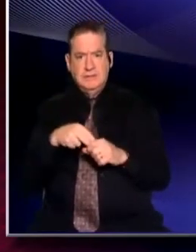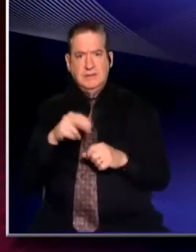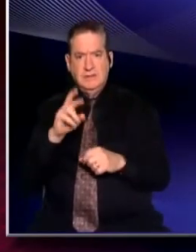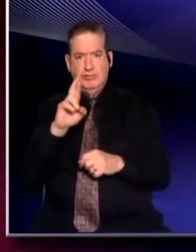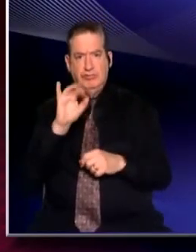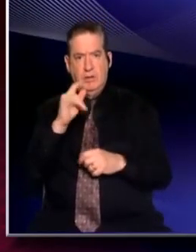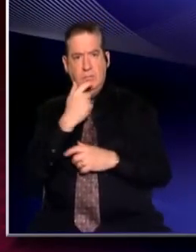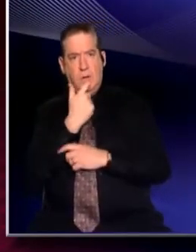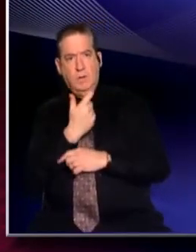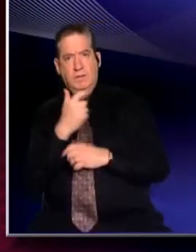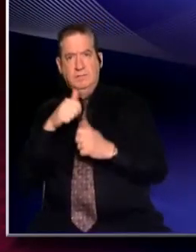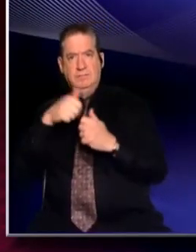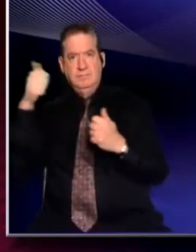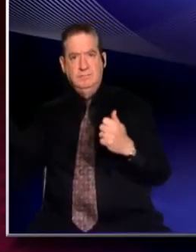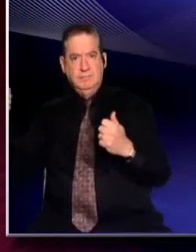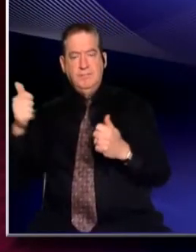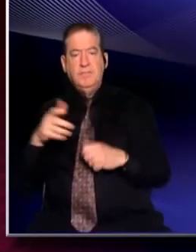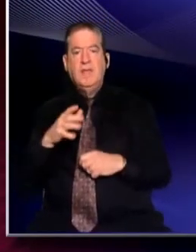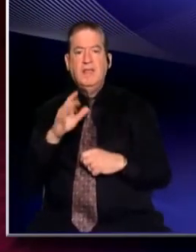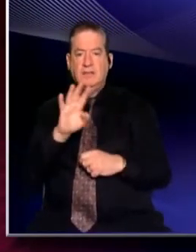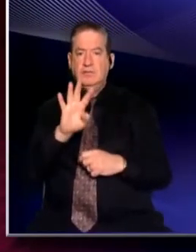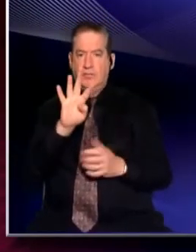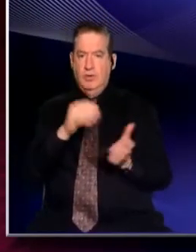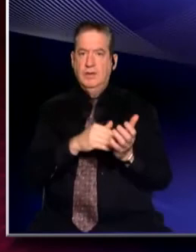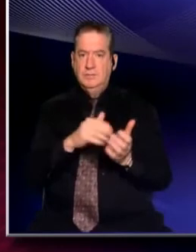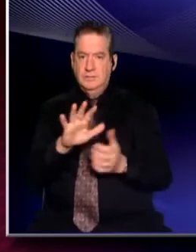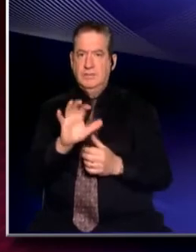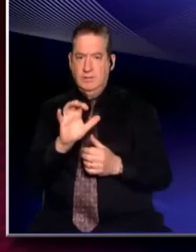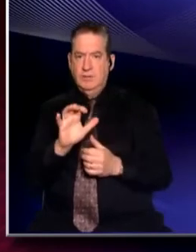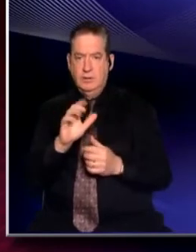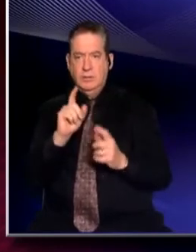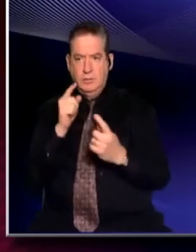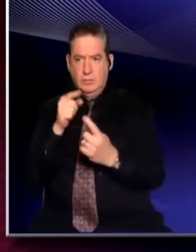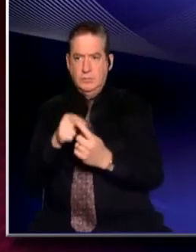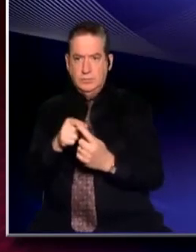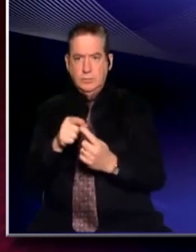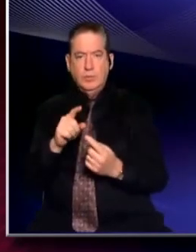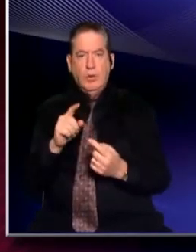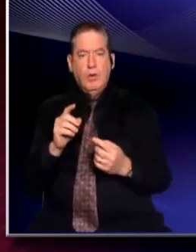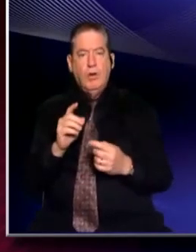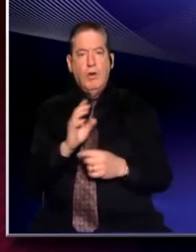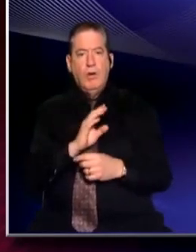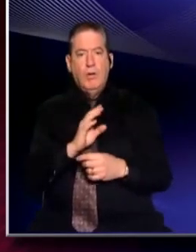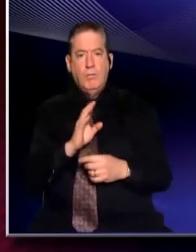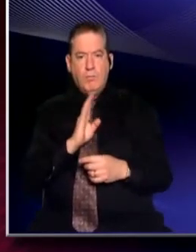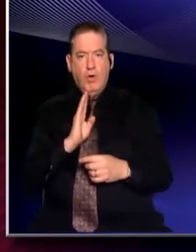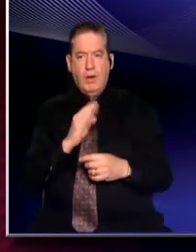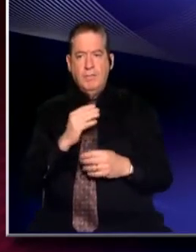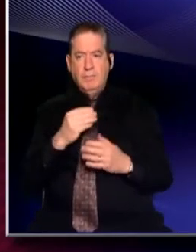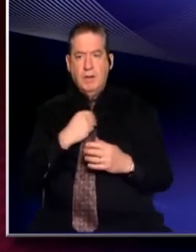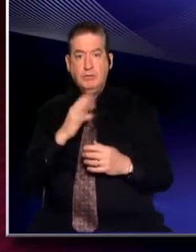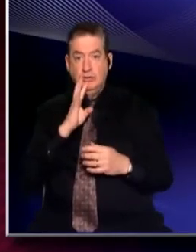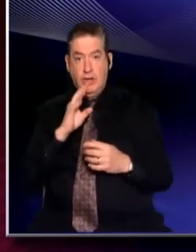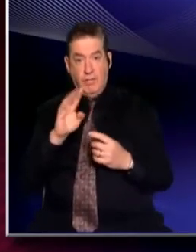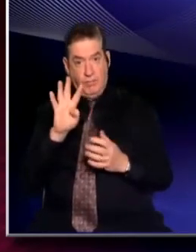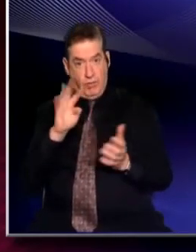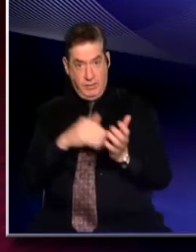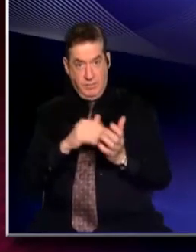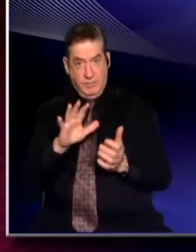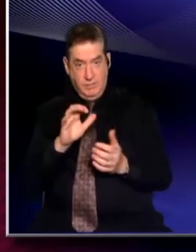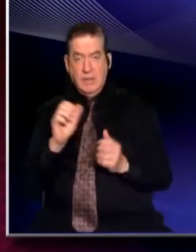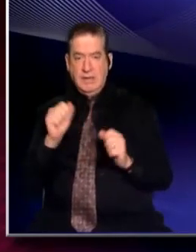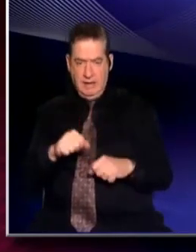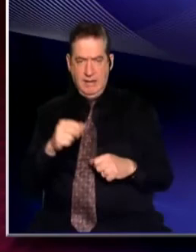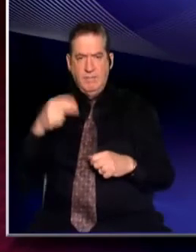what this $4,500 goes to Board Member Gibney. That talks about for $4,500, we can have a